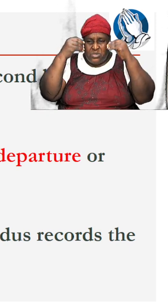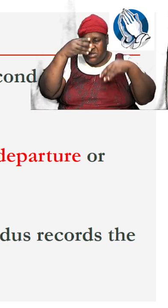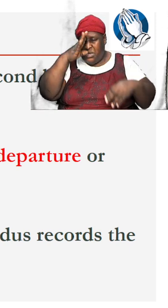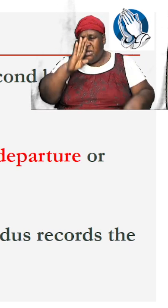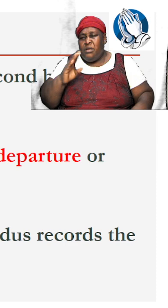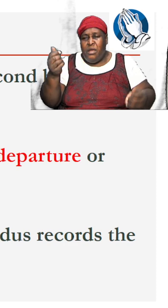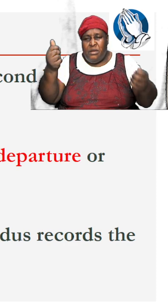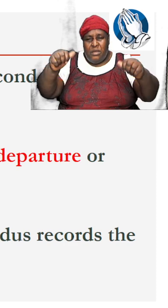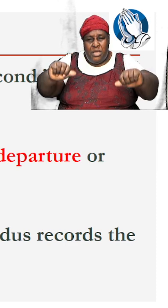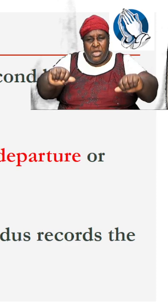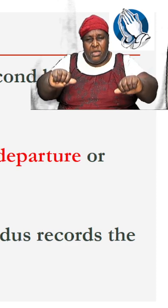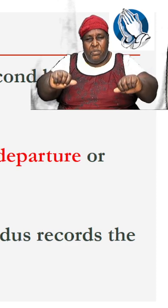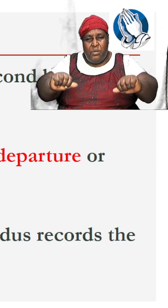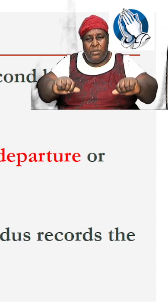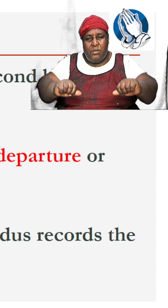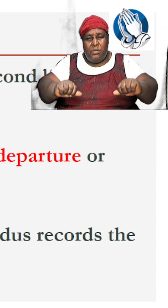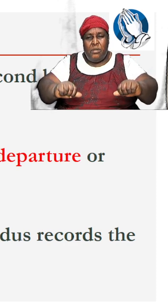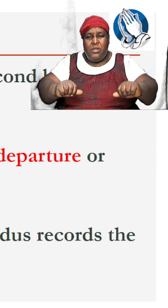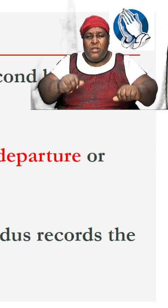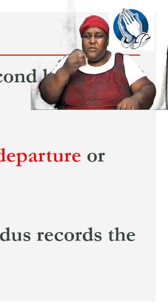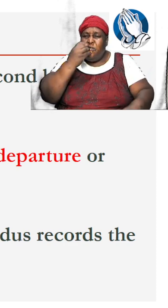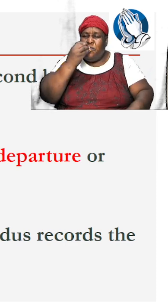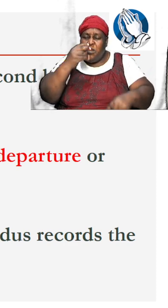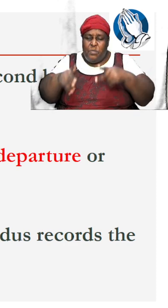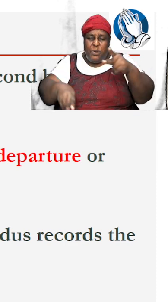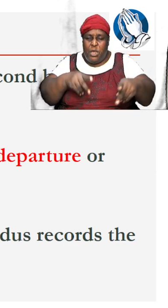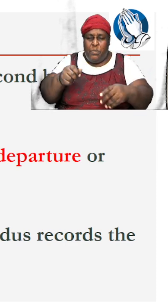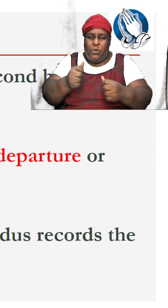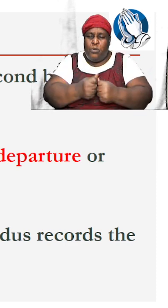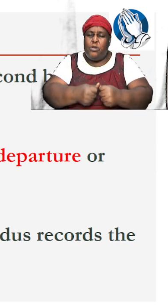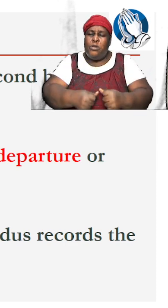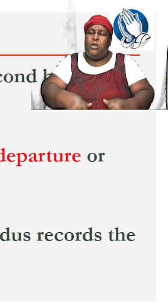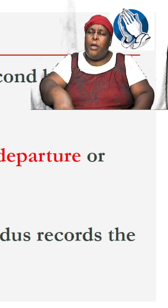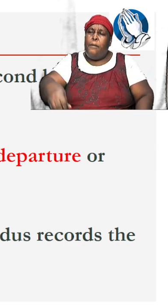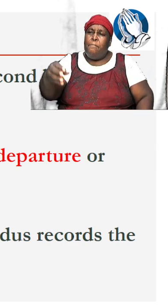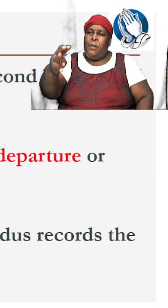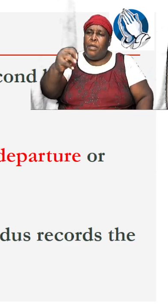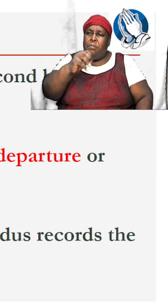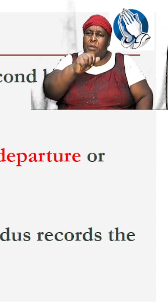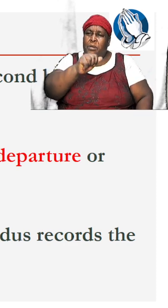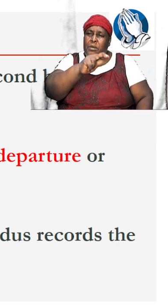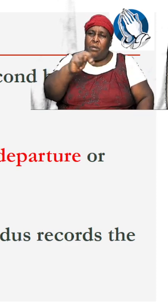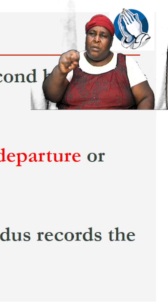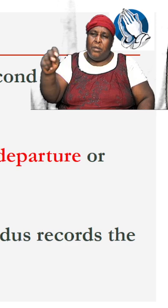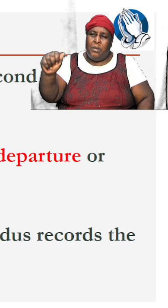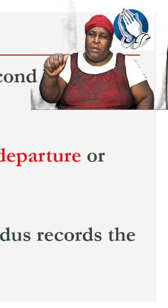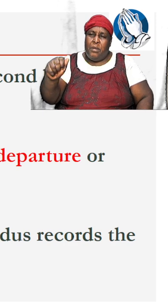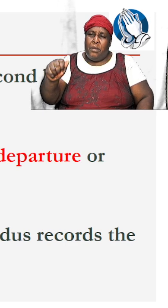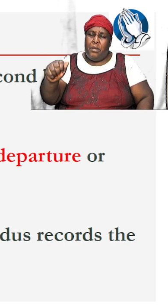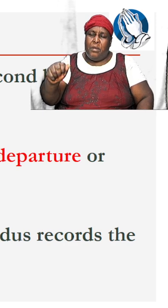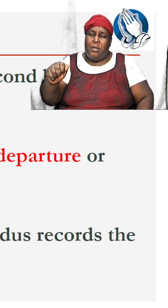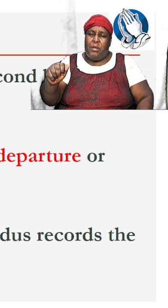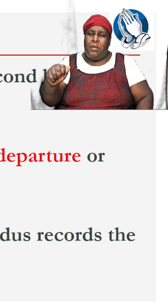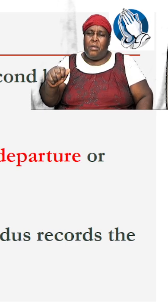was able to bring manna to the people, and God provided quail for the people. Then from